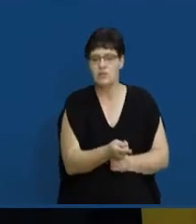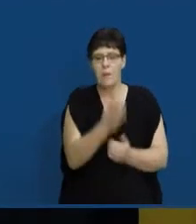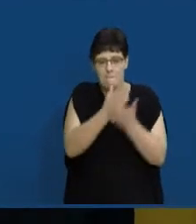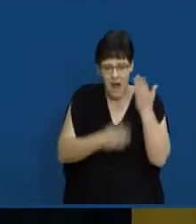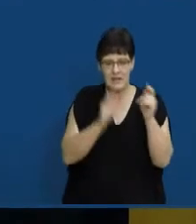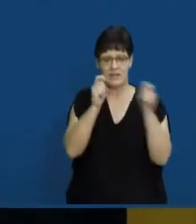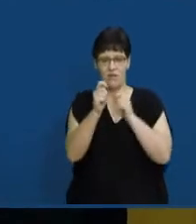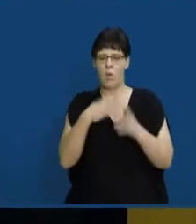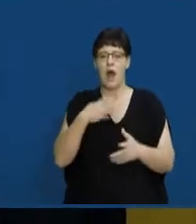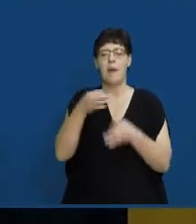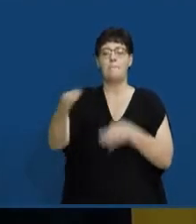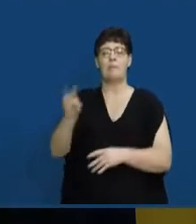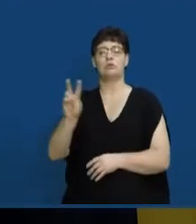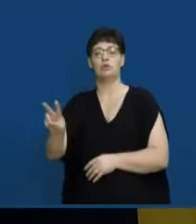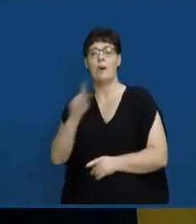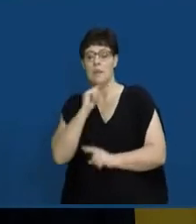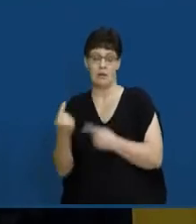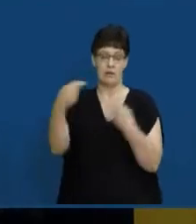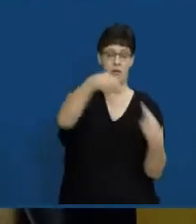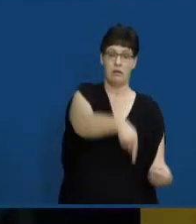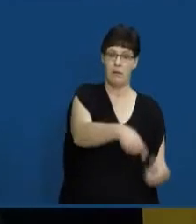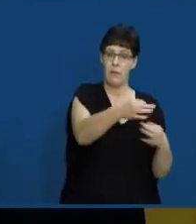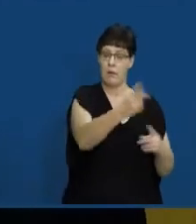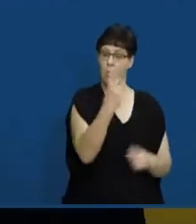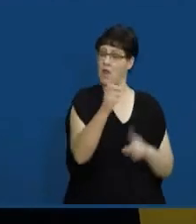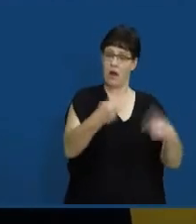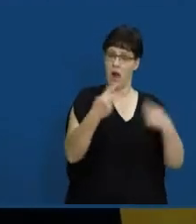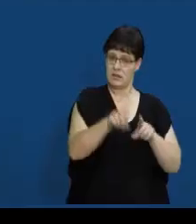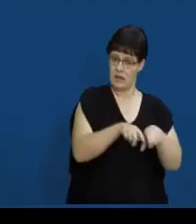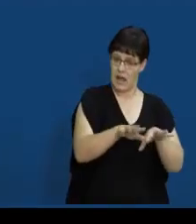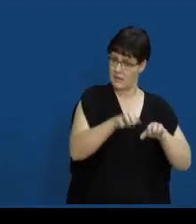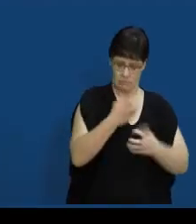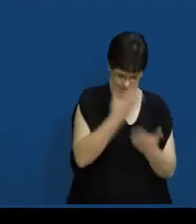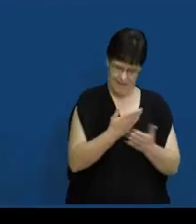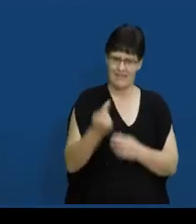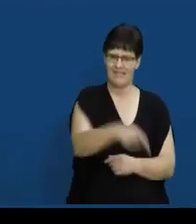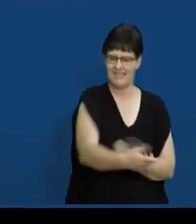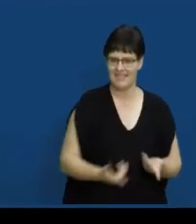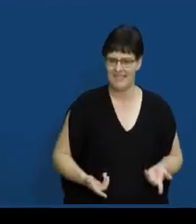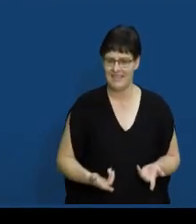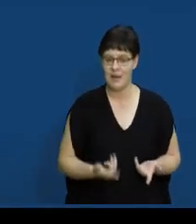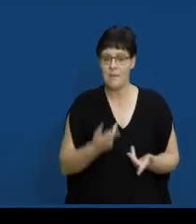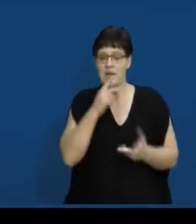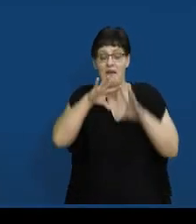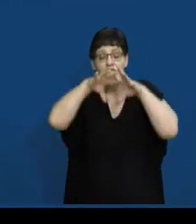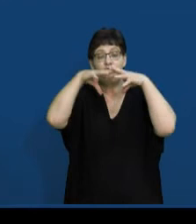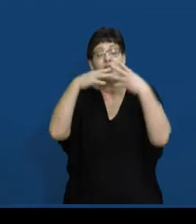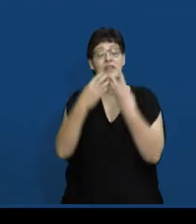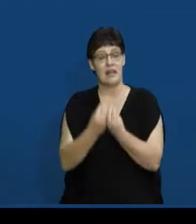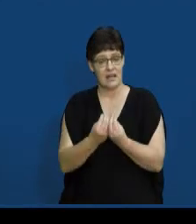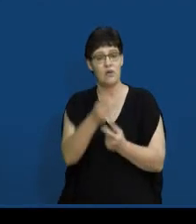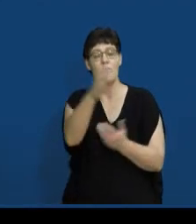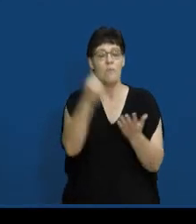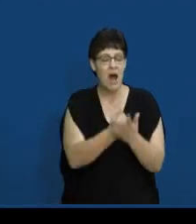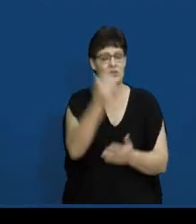part of paper 2, it cannot be examined in paper 1, right? With all of this, you need to